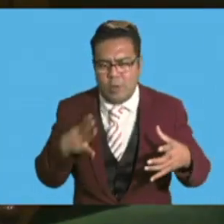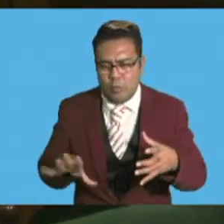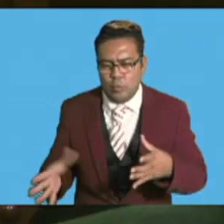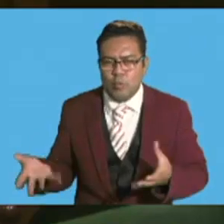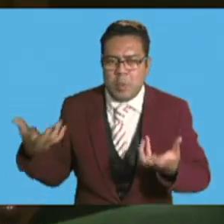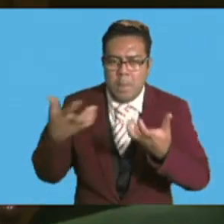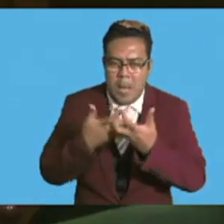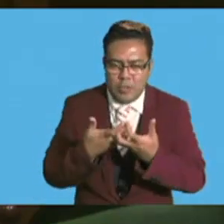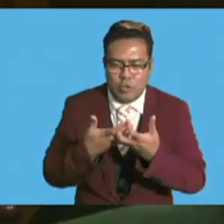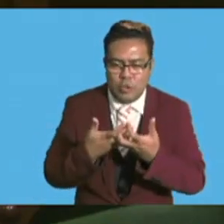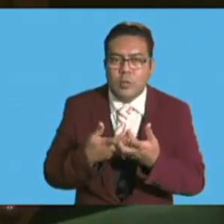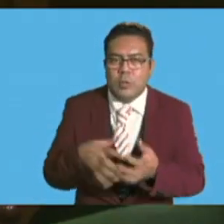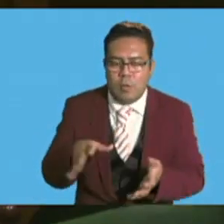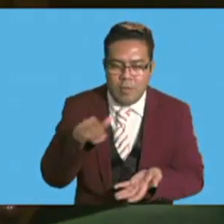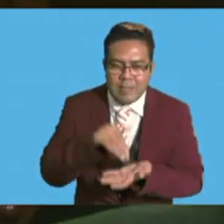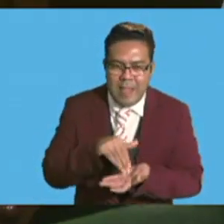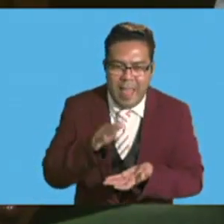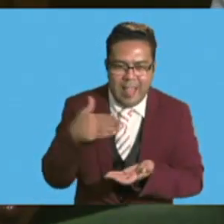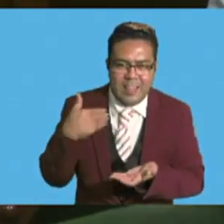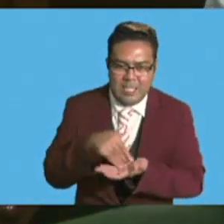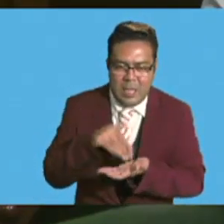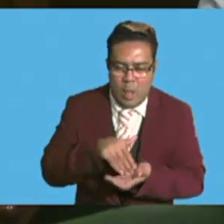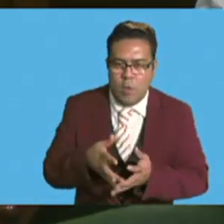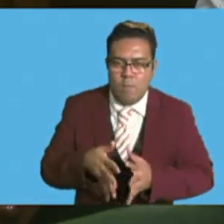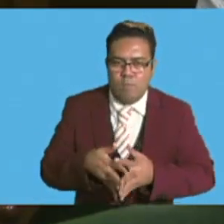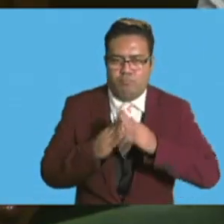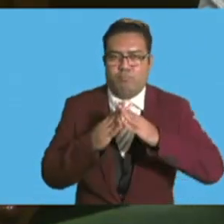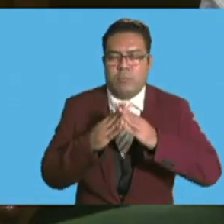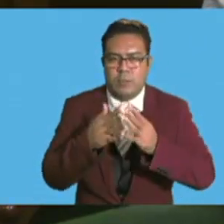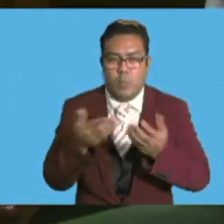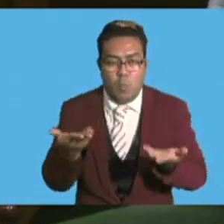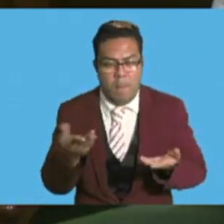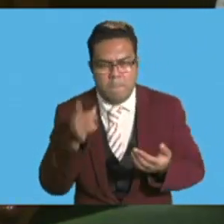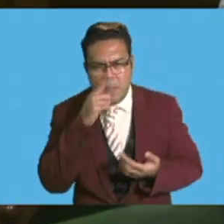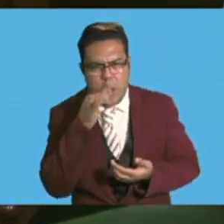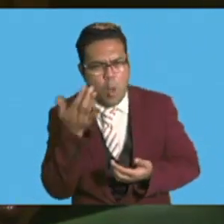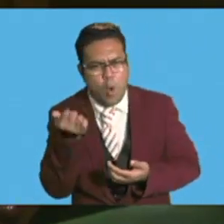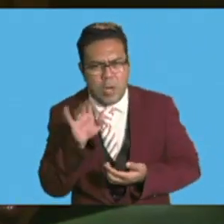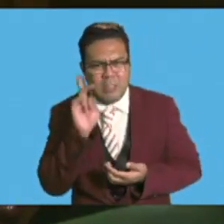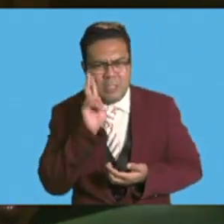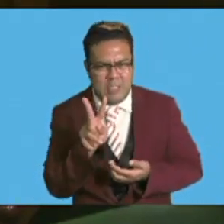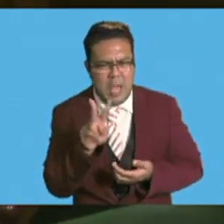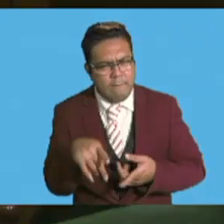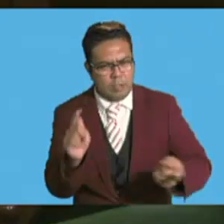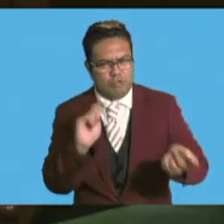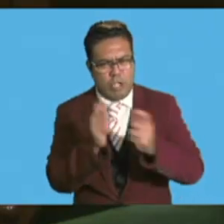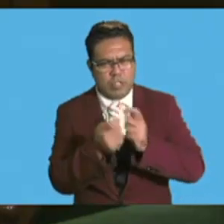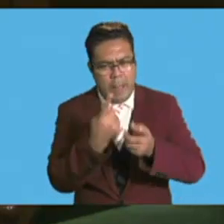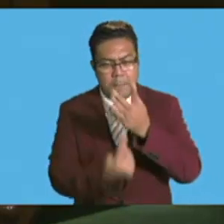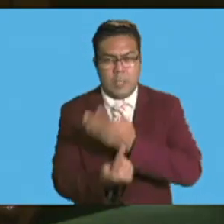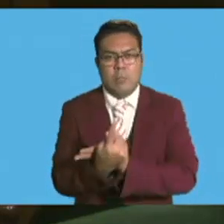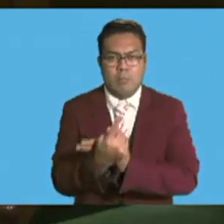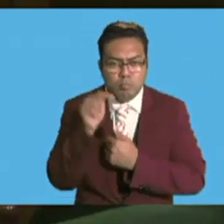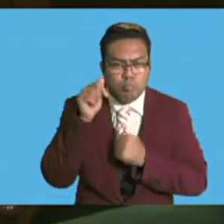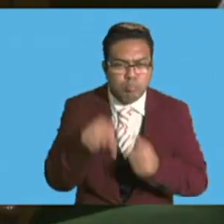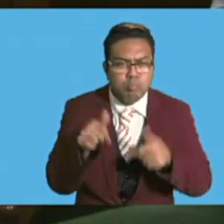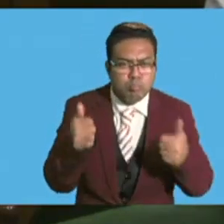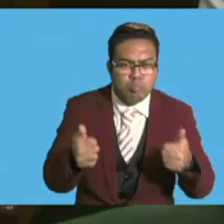Valley Level and will continue to do so within this budget. People are already seeing and are clearly happy that the changes are happening. And